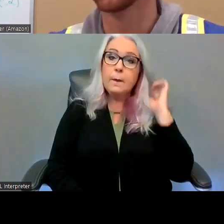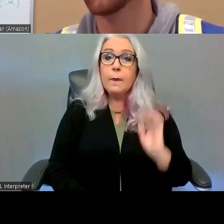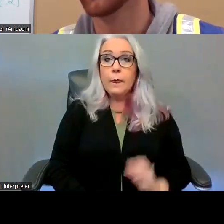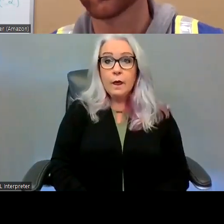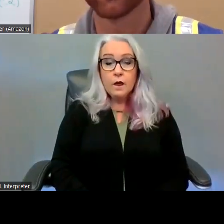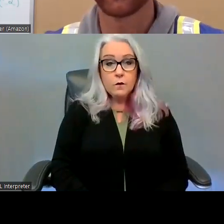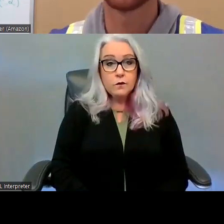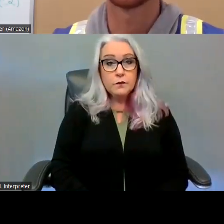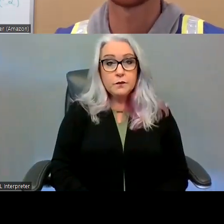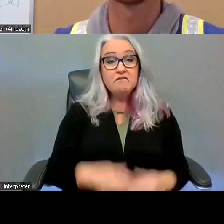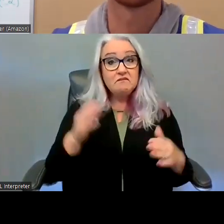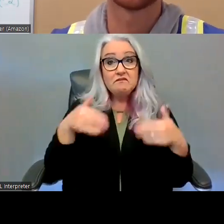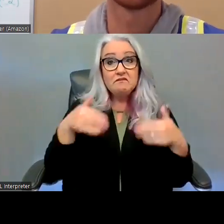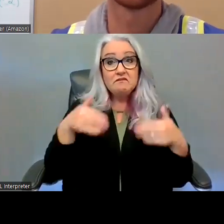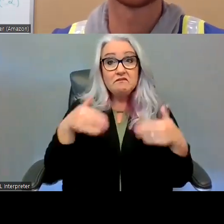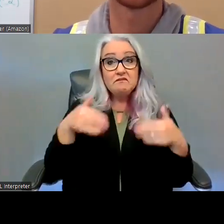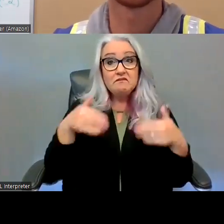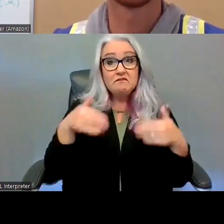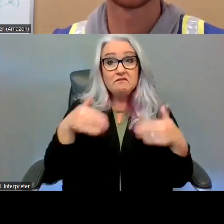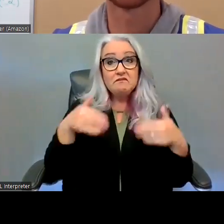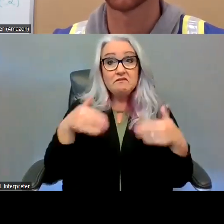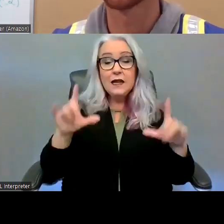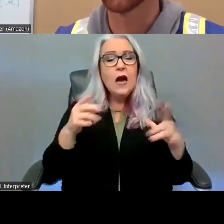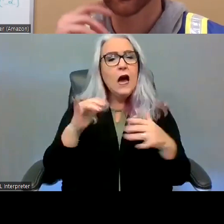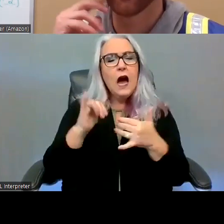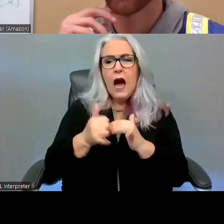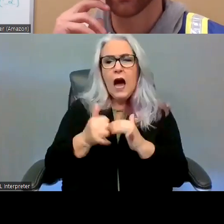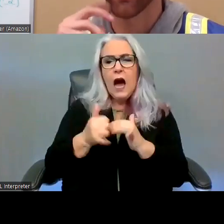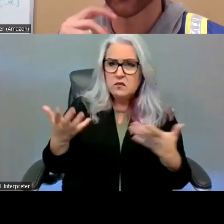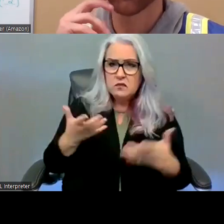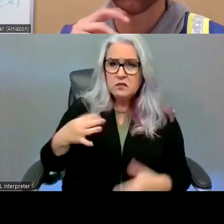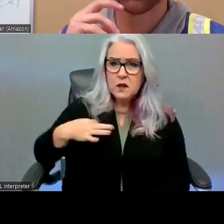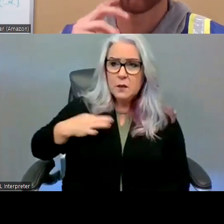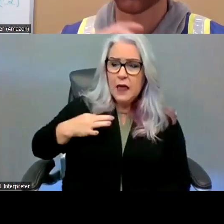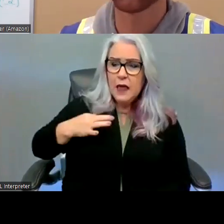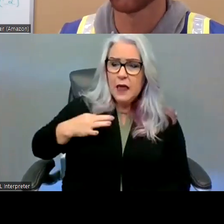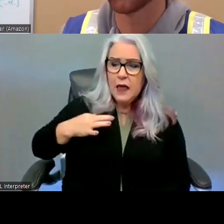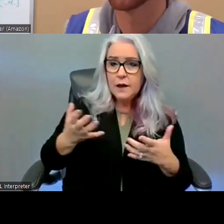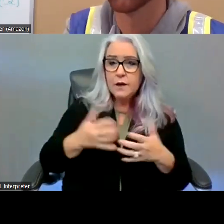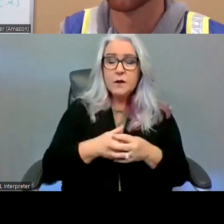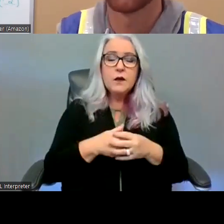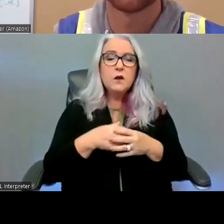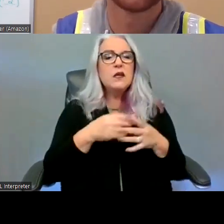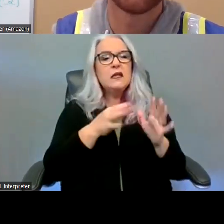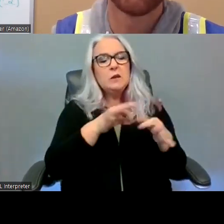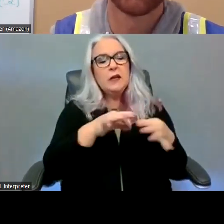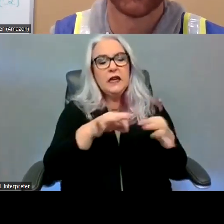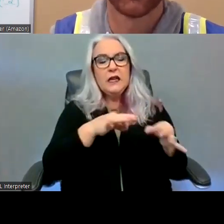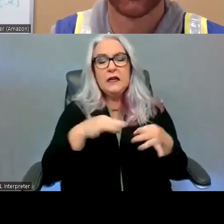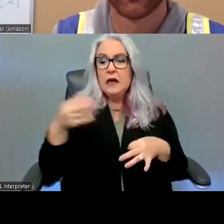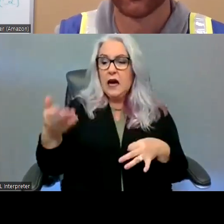So we'll go into the next slide on how to apply. So we'll just kind of go over like what it's like on the hiring portal when you go to apply for a